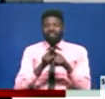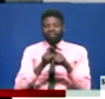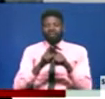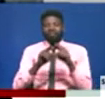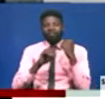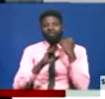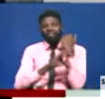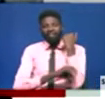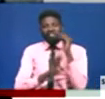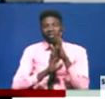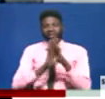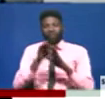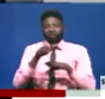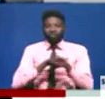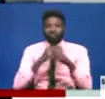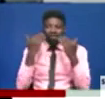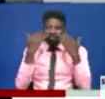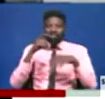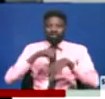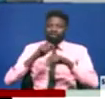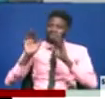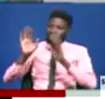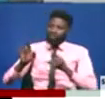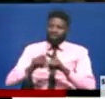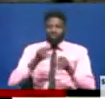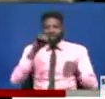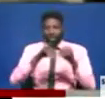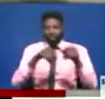been witnessed as campaigns and elections picked.